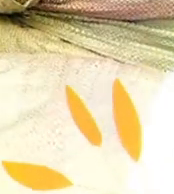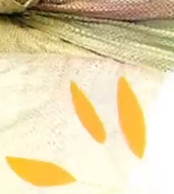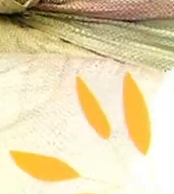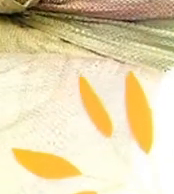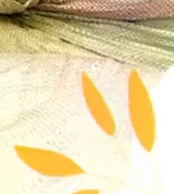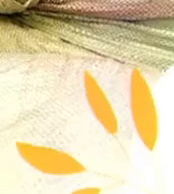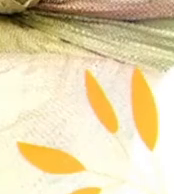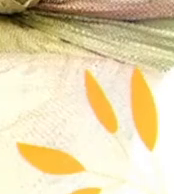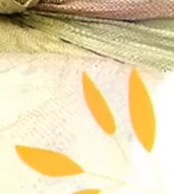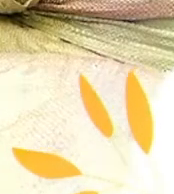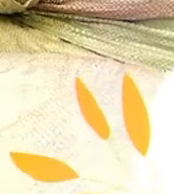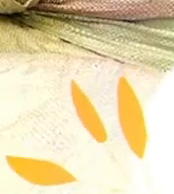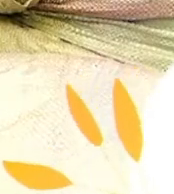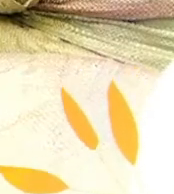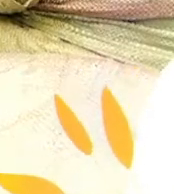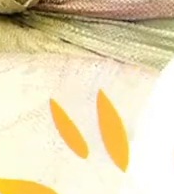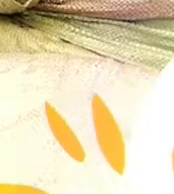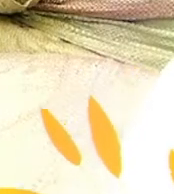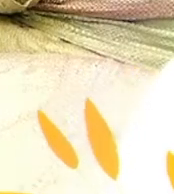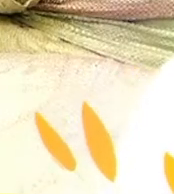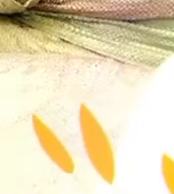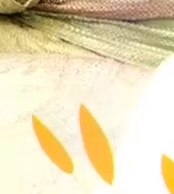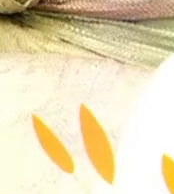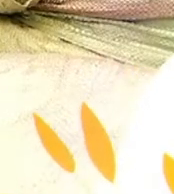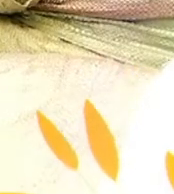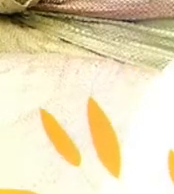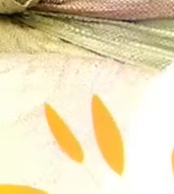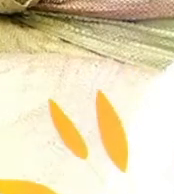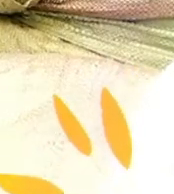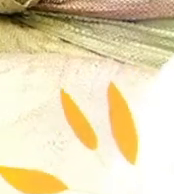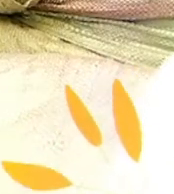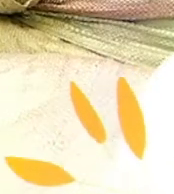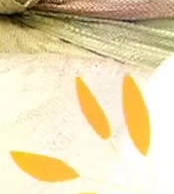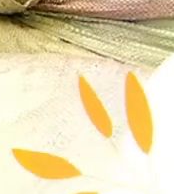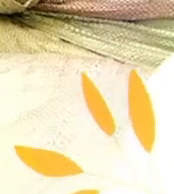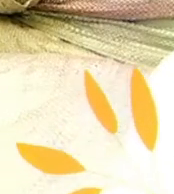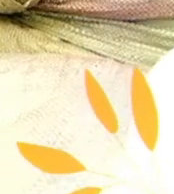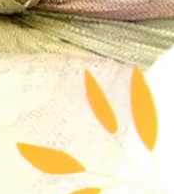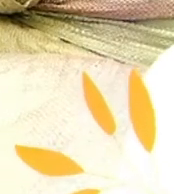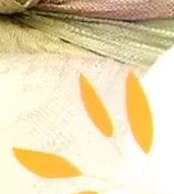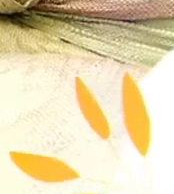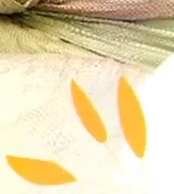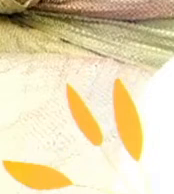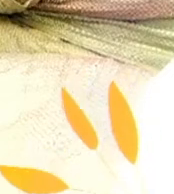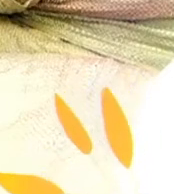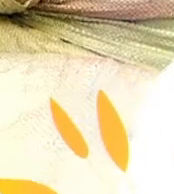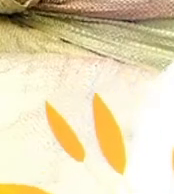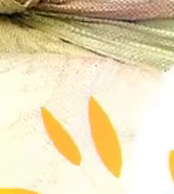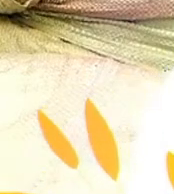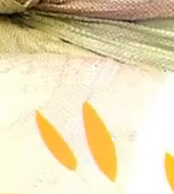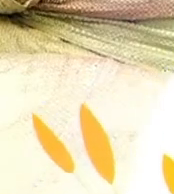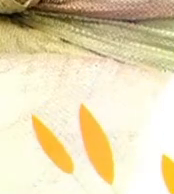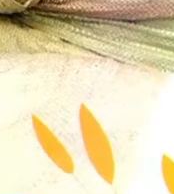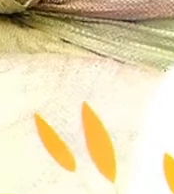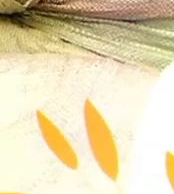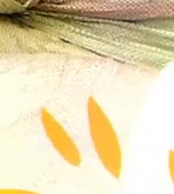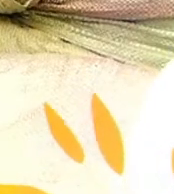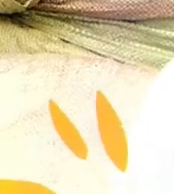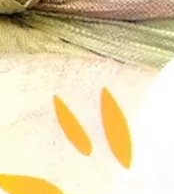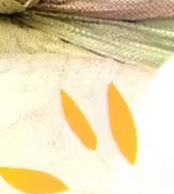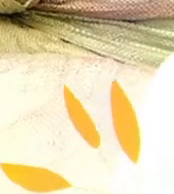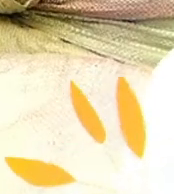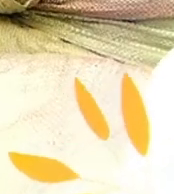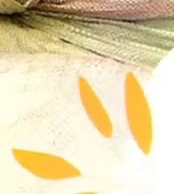us a bit more than you put it. And that's the goal. We want to live a better world than we